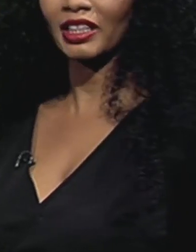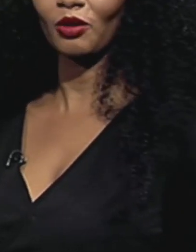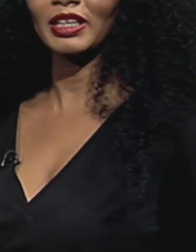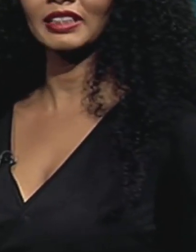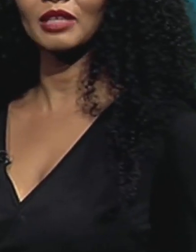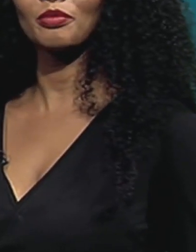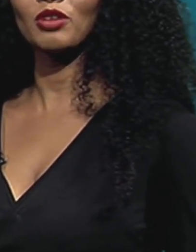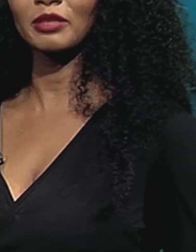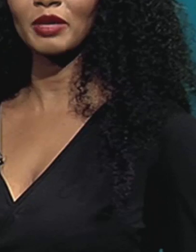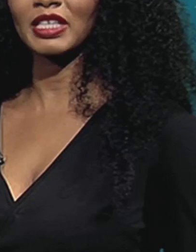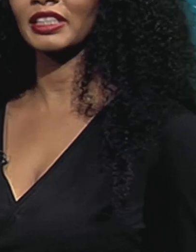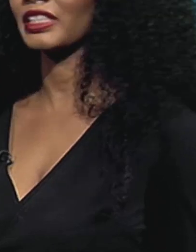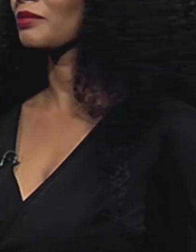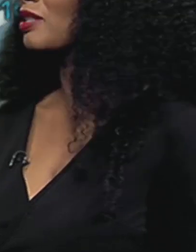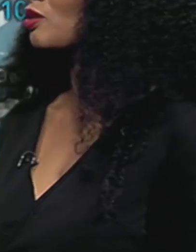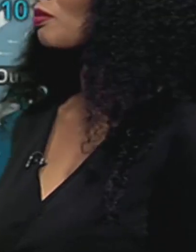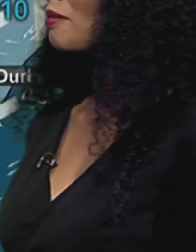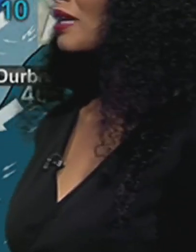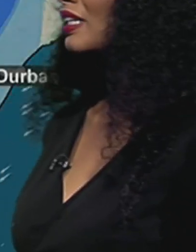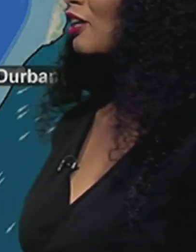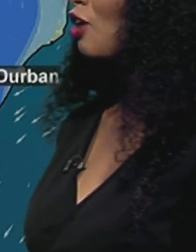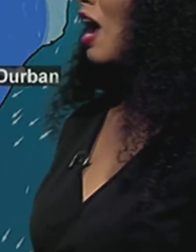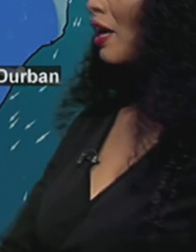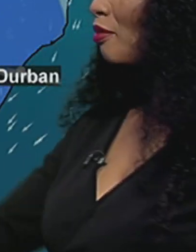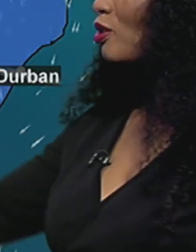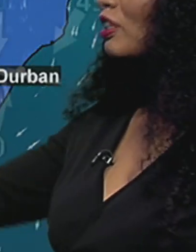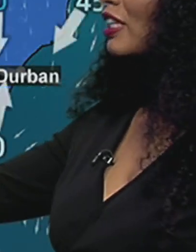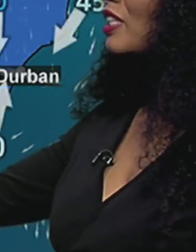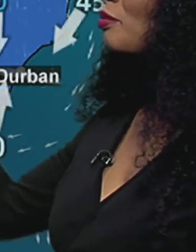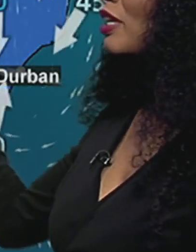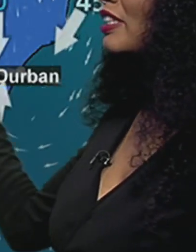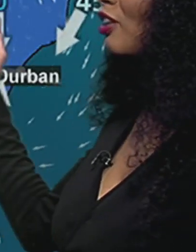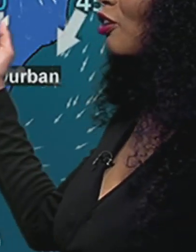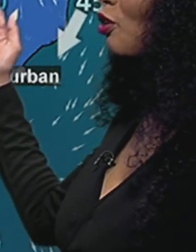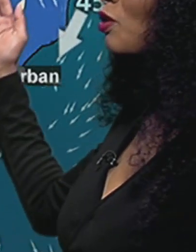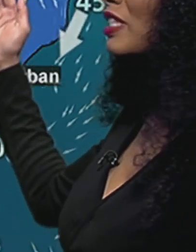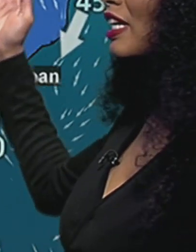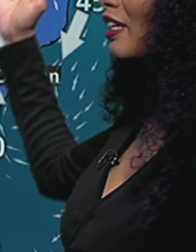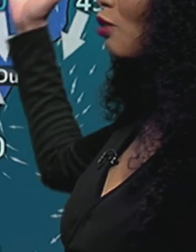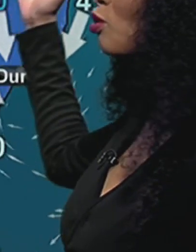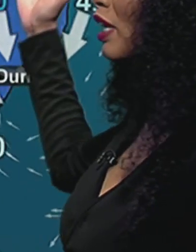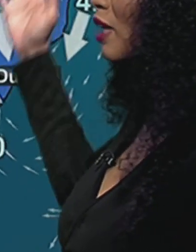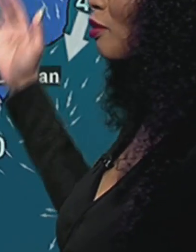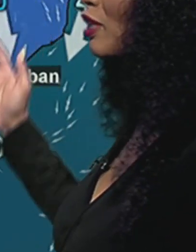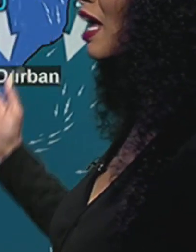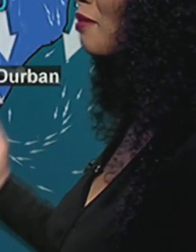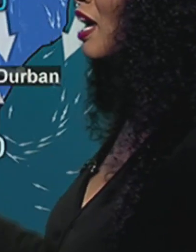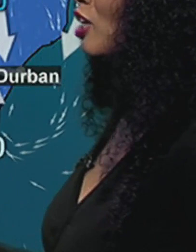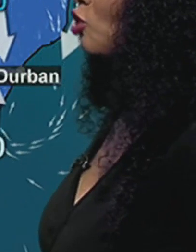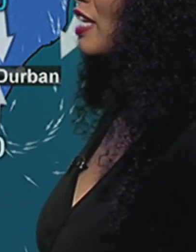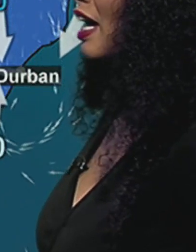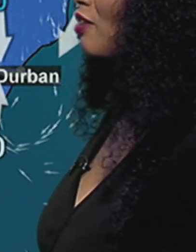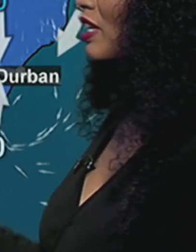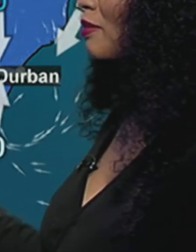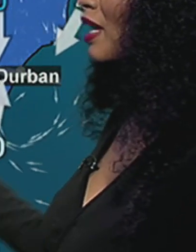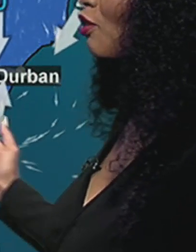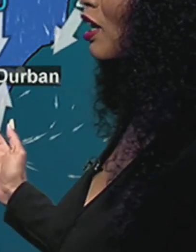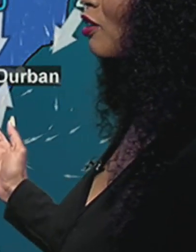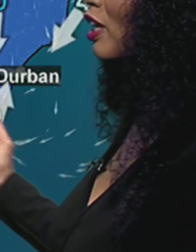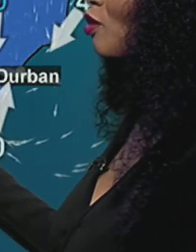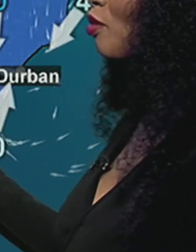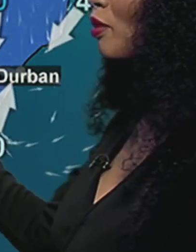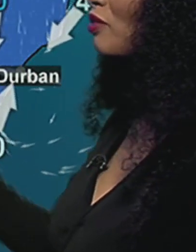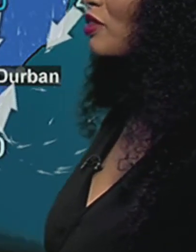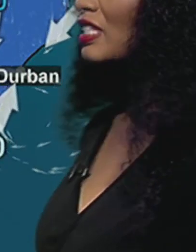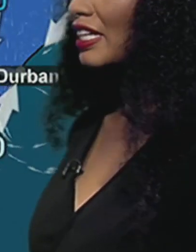Bophirima le teng go tla nna le pula diperesente di le 60 ka moso le teng dipula di nna le gone go tswelela mo botlhaba jwa naga fa re lebella ko